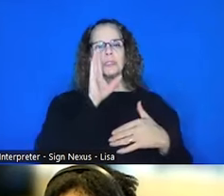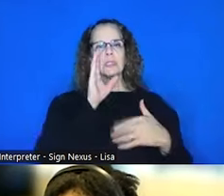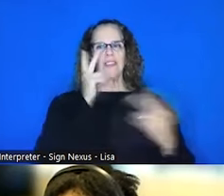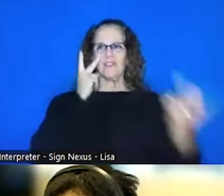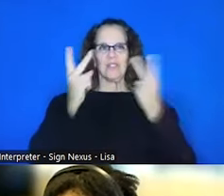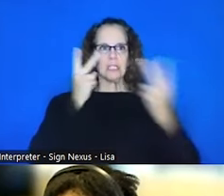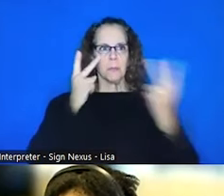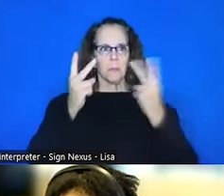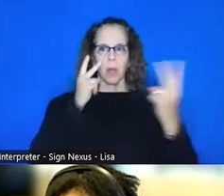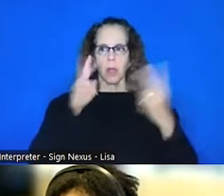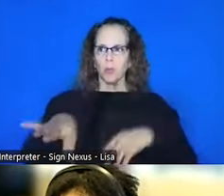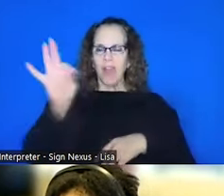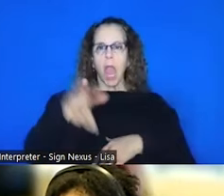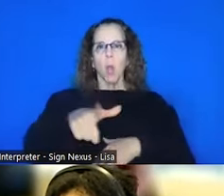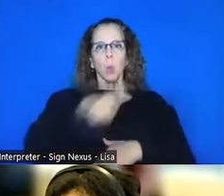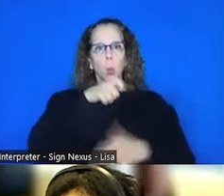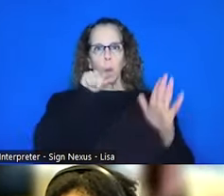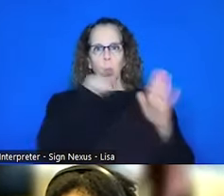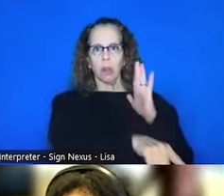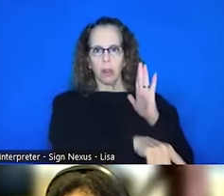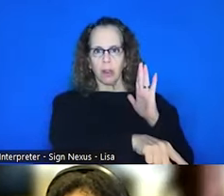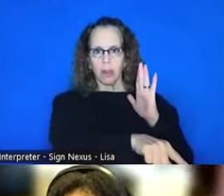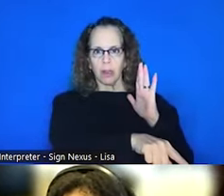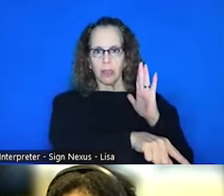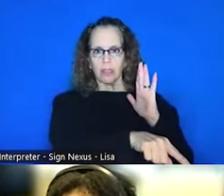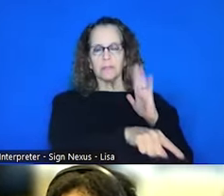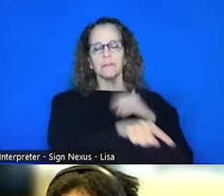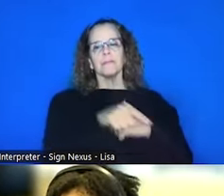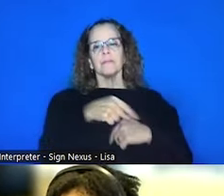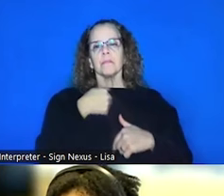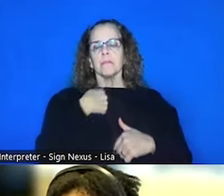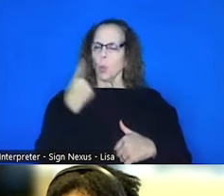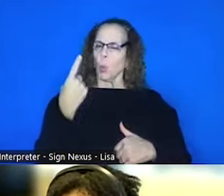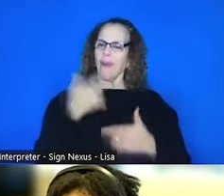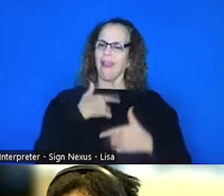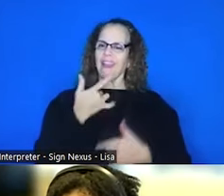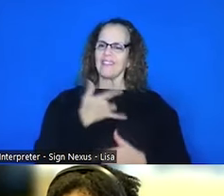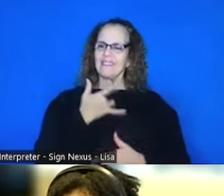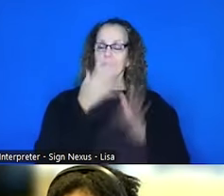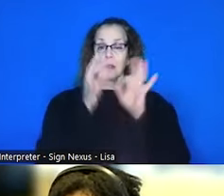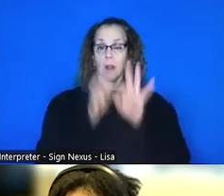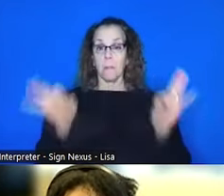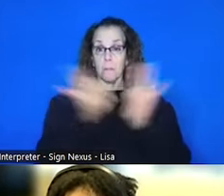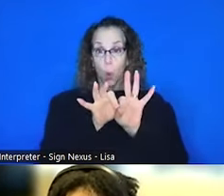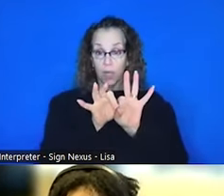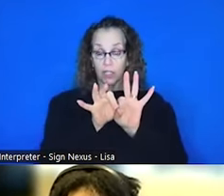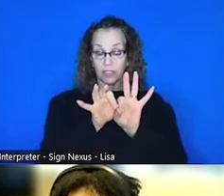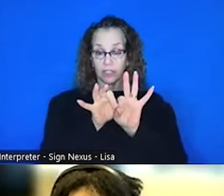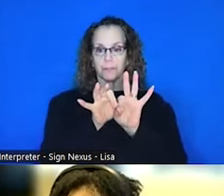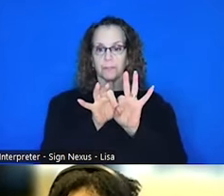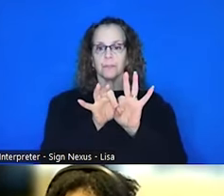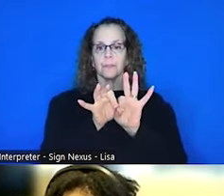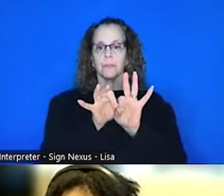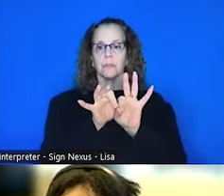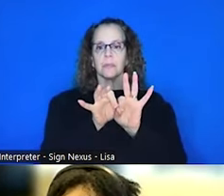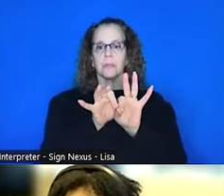perpetrators of these crimes. I definitely feel like one of the things I feel is important for all of us to do is to